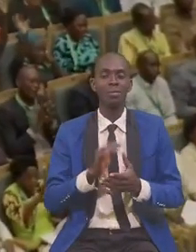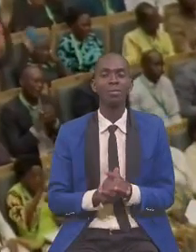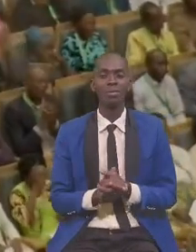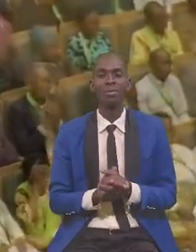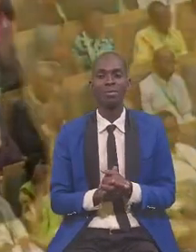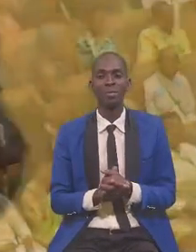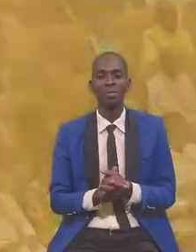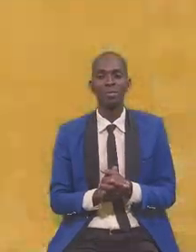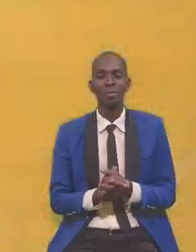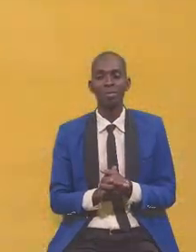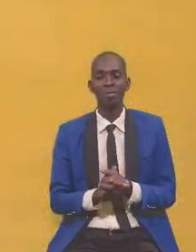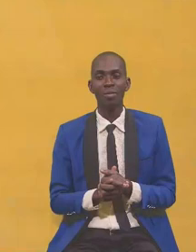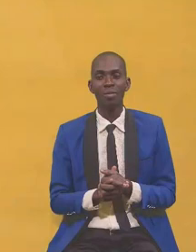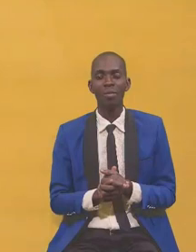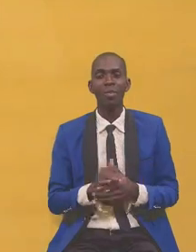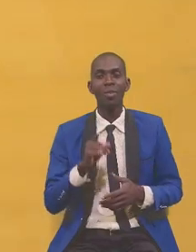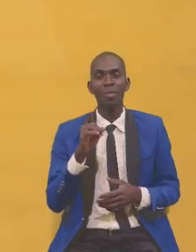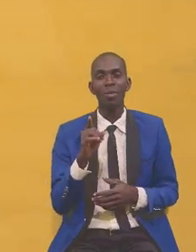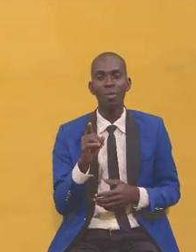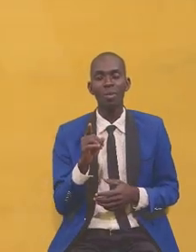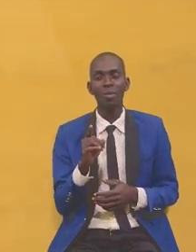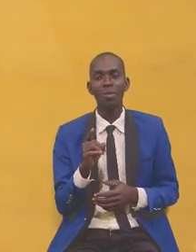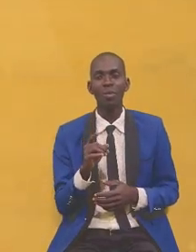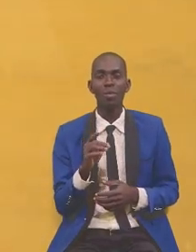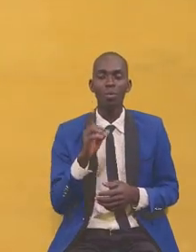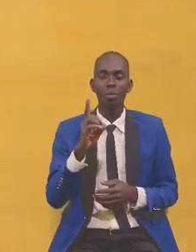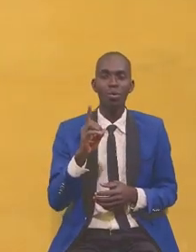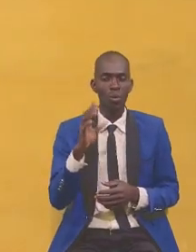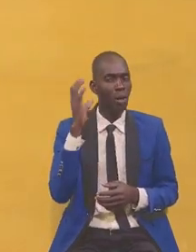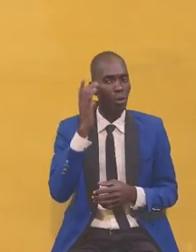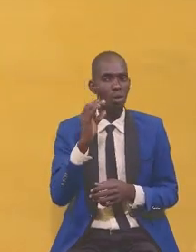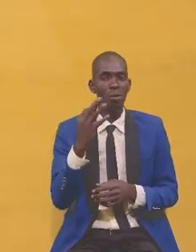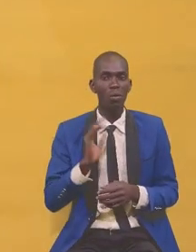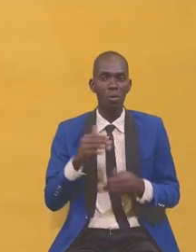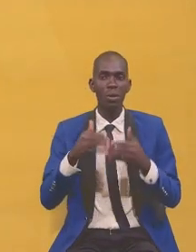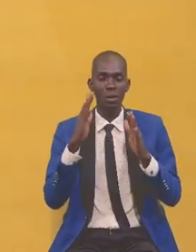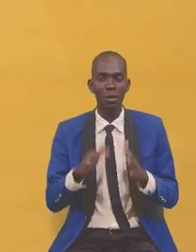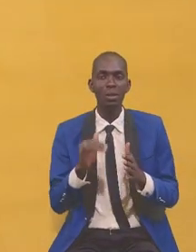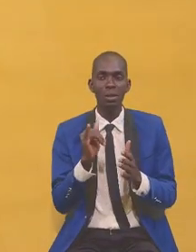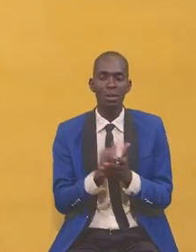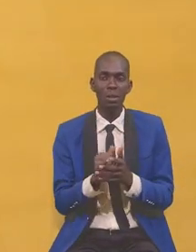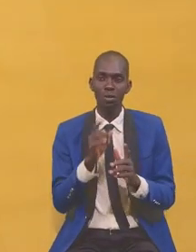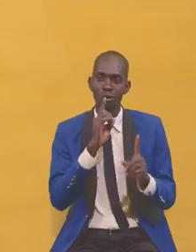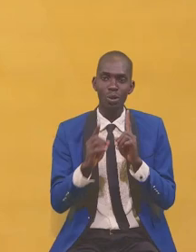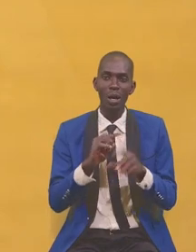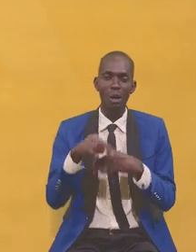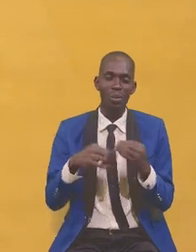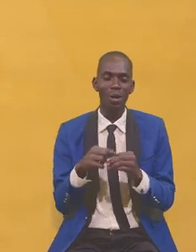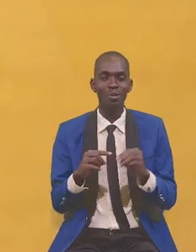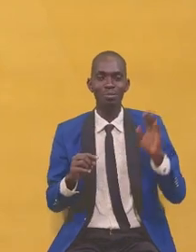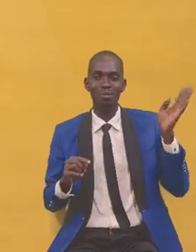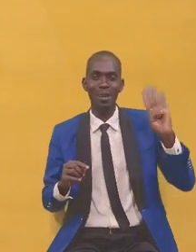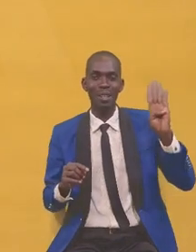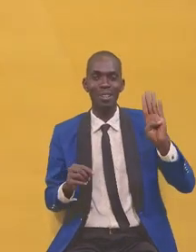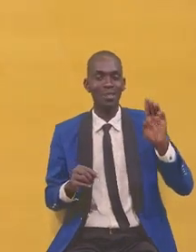Amen. You had one of our leaders who moderated the other day and was talking about Bagada. You may